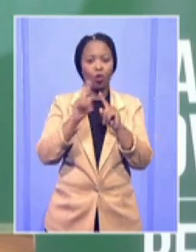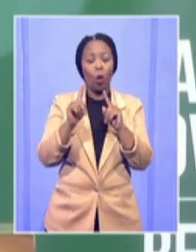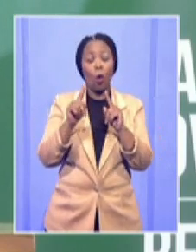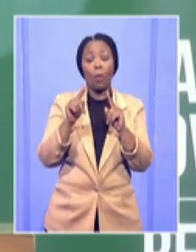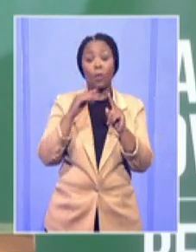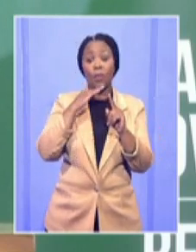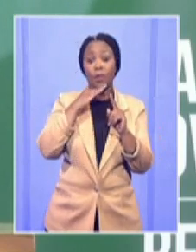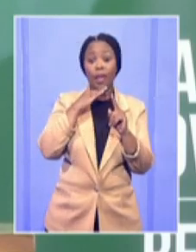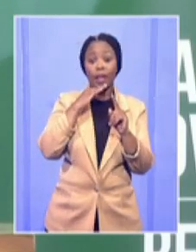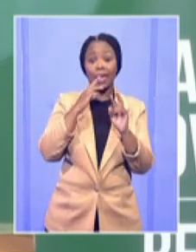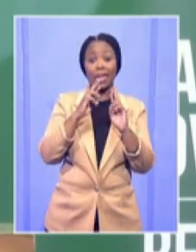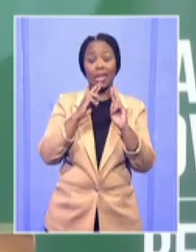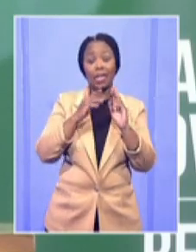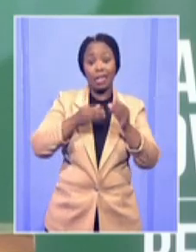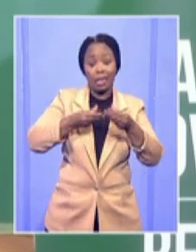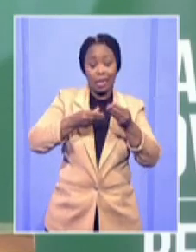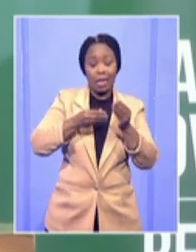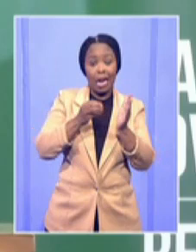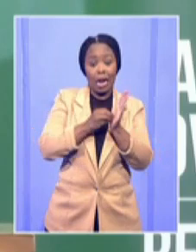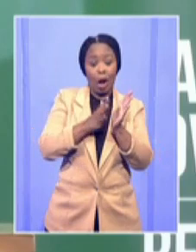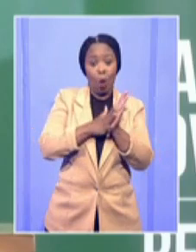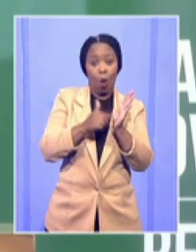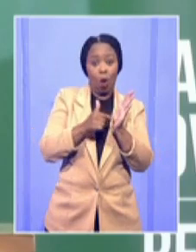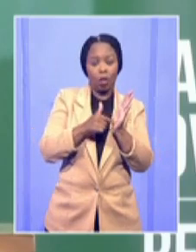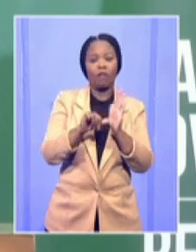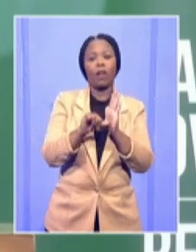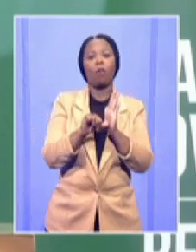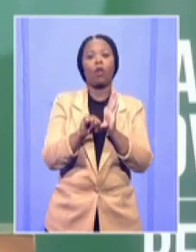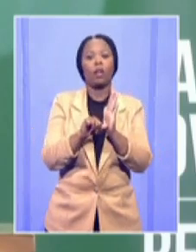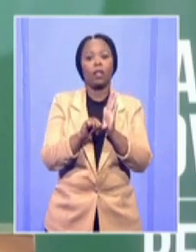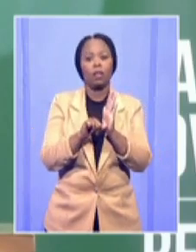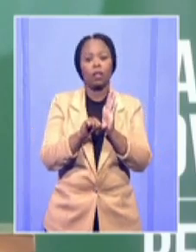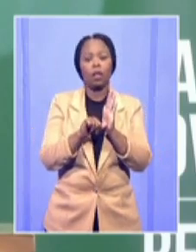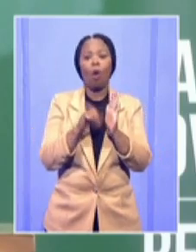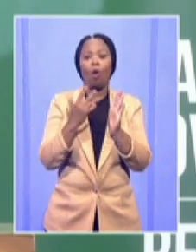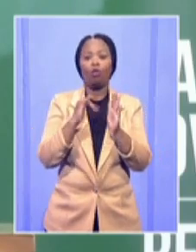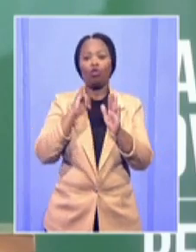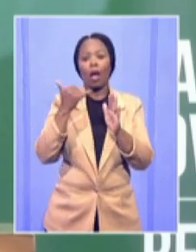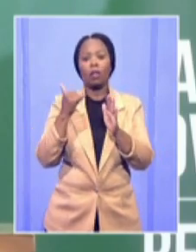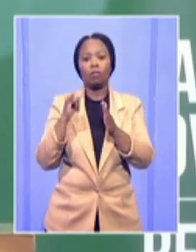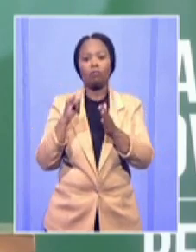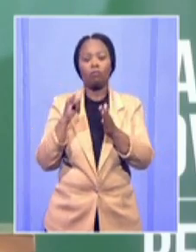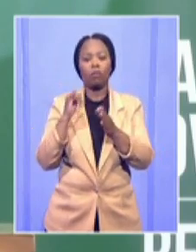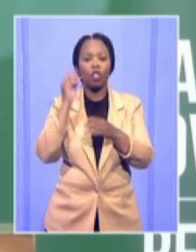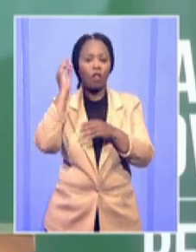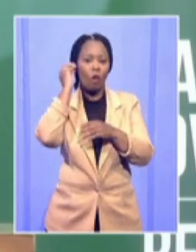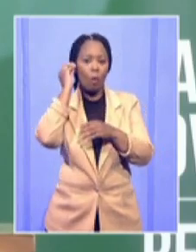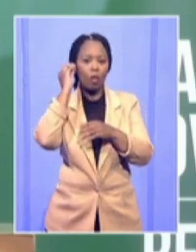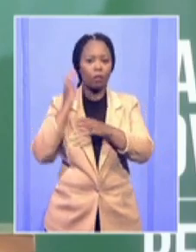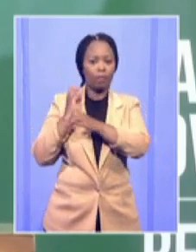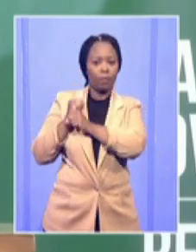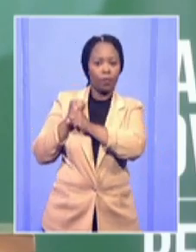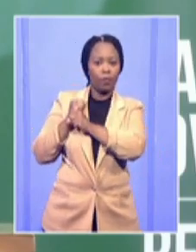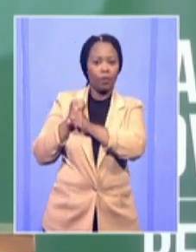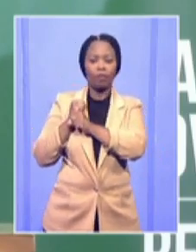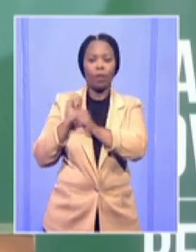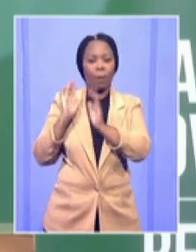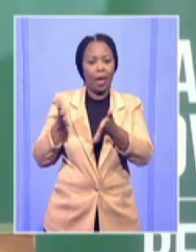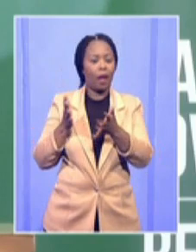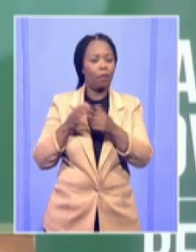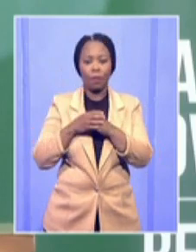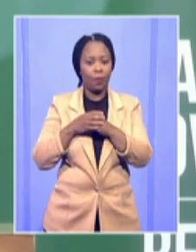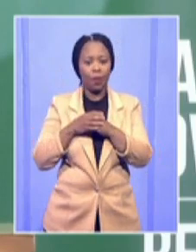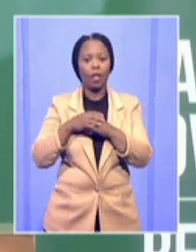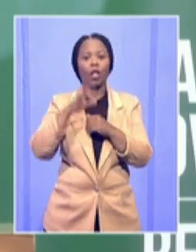not only for the sake of record, but to ensure that we open South Africans, open